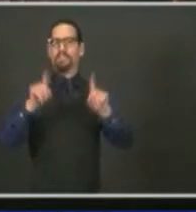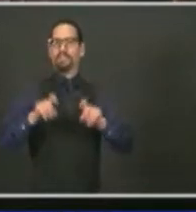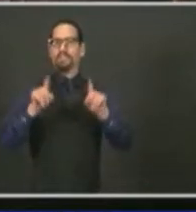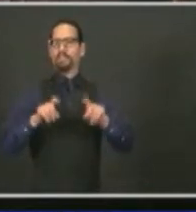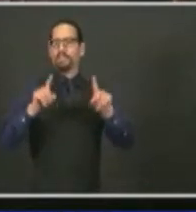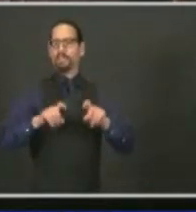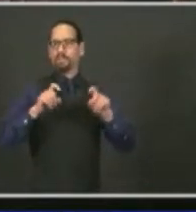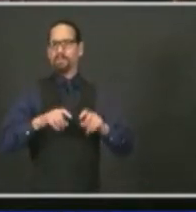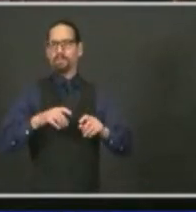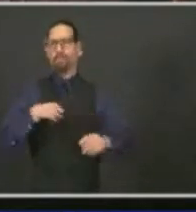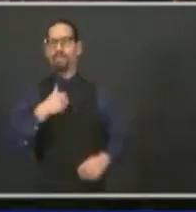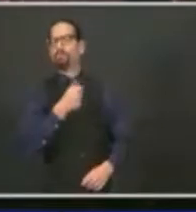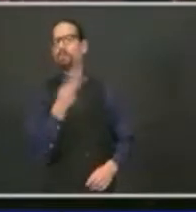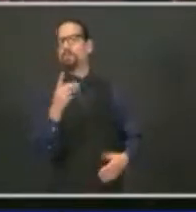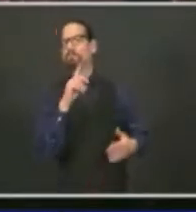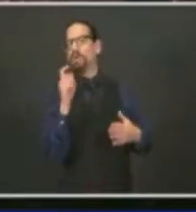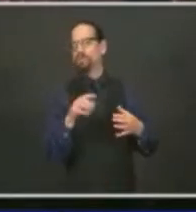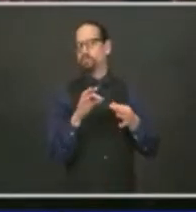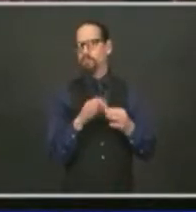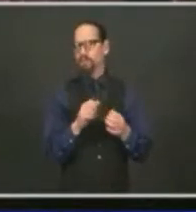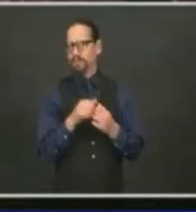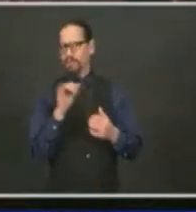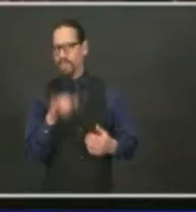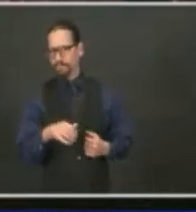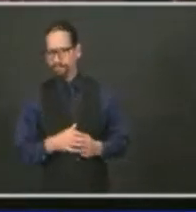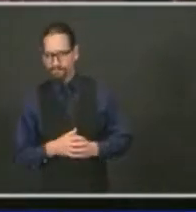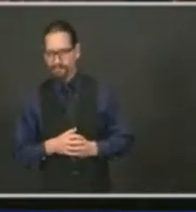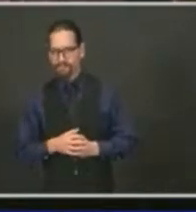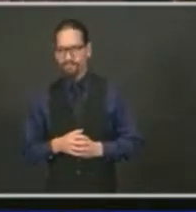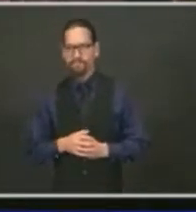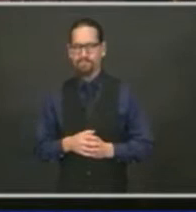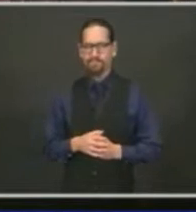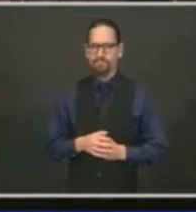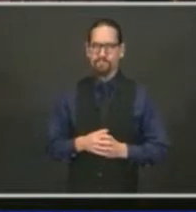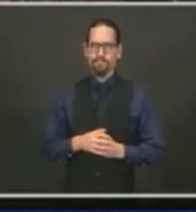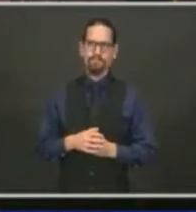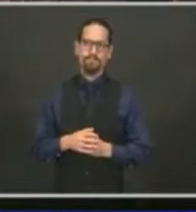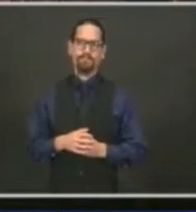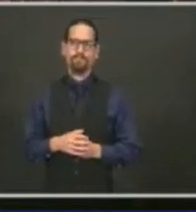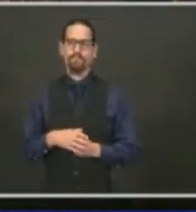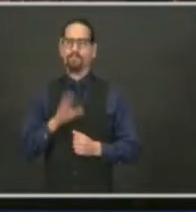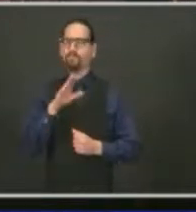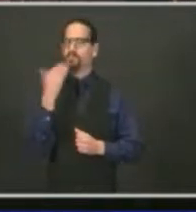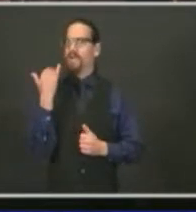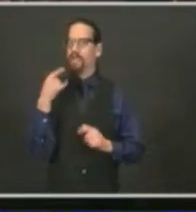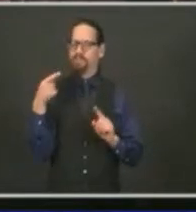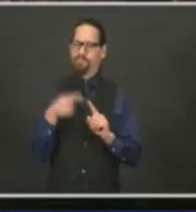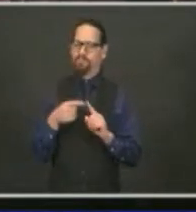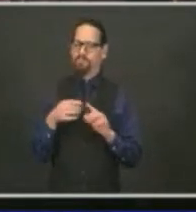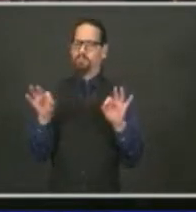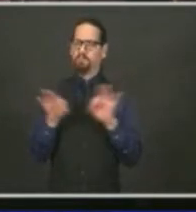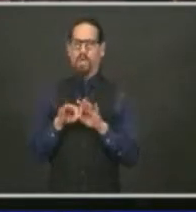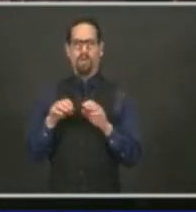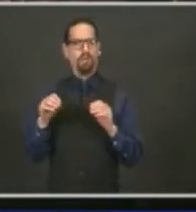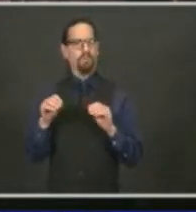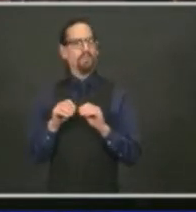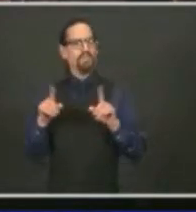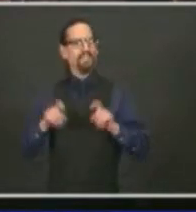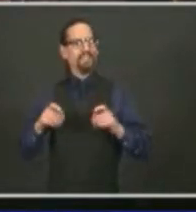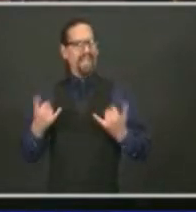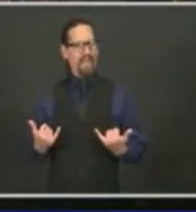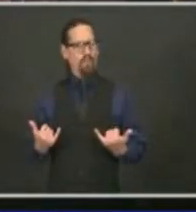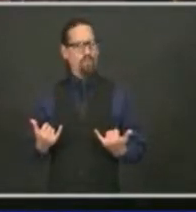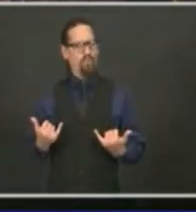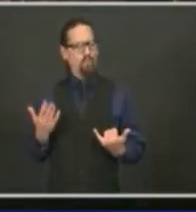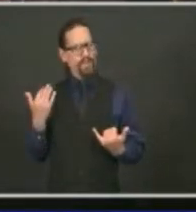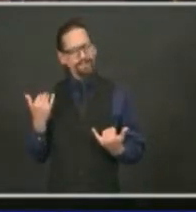here about why is this, possible now? Who's going to be doing those tests?